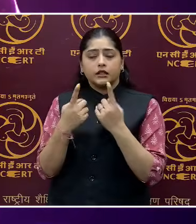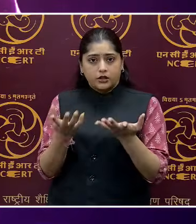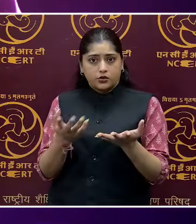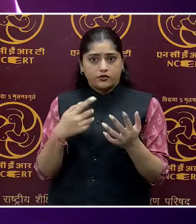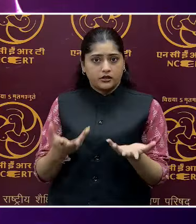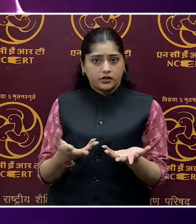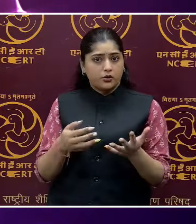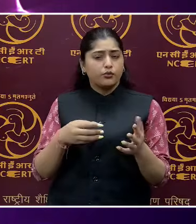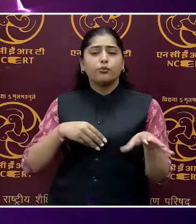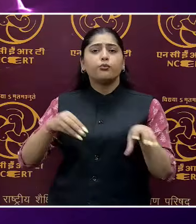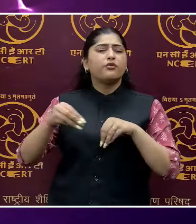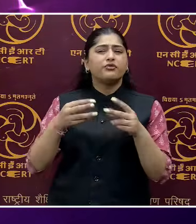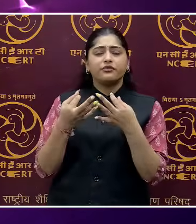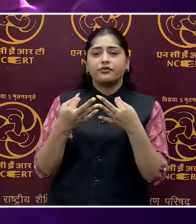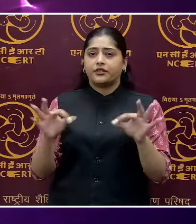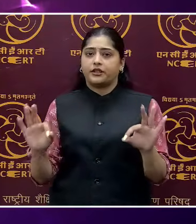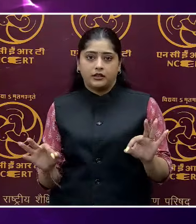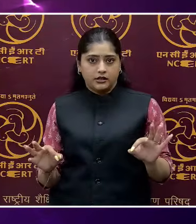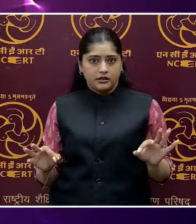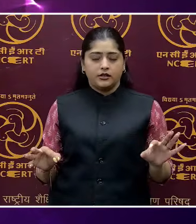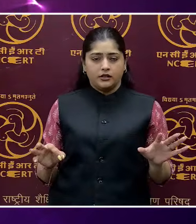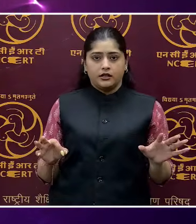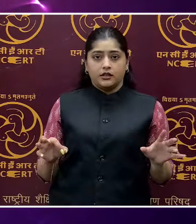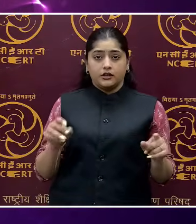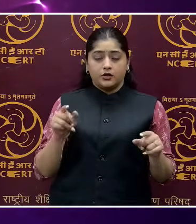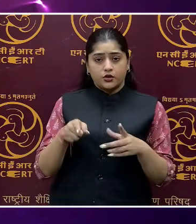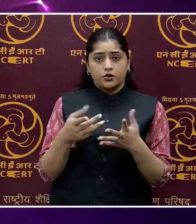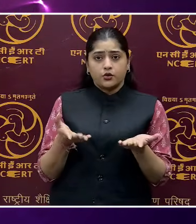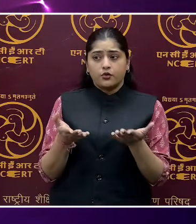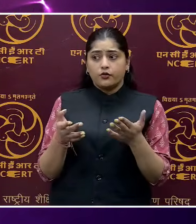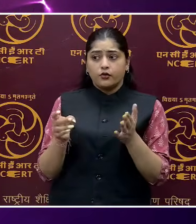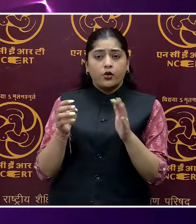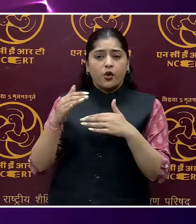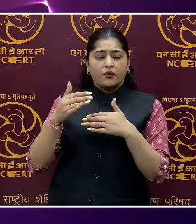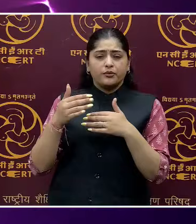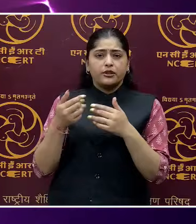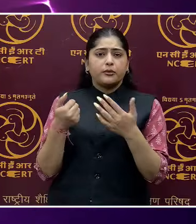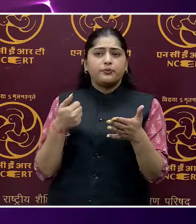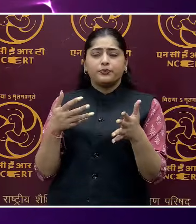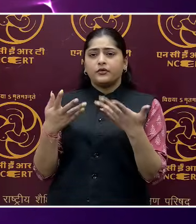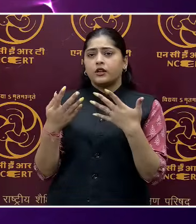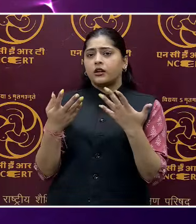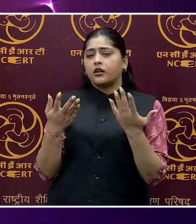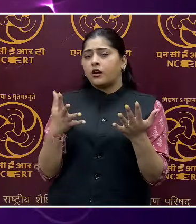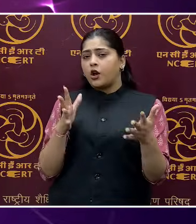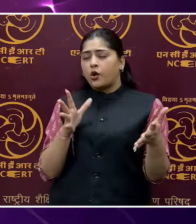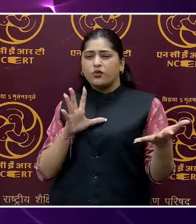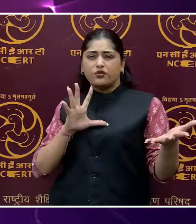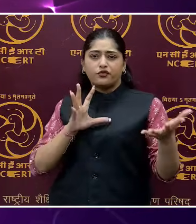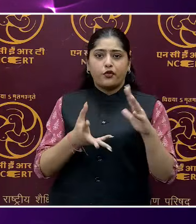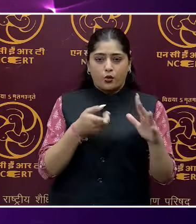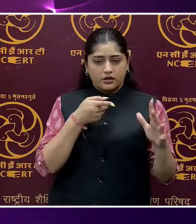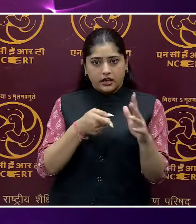move very freely. So, the intermolecular forces are very negligible, and when we talk in terms